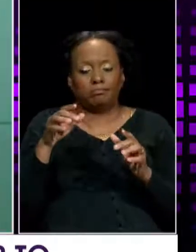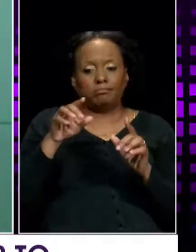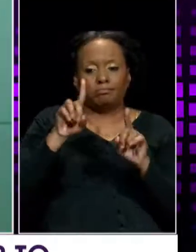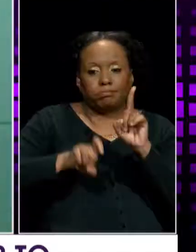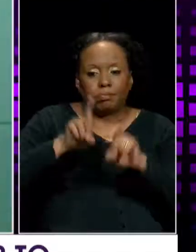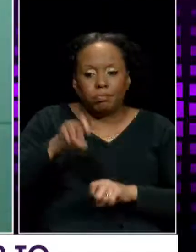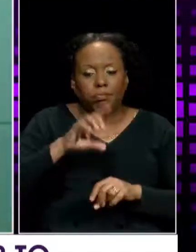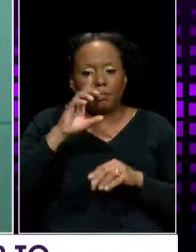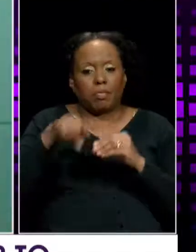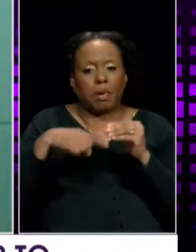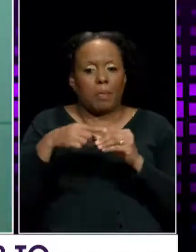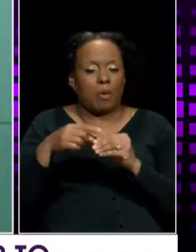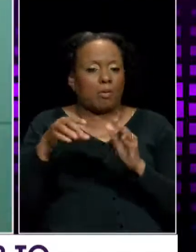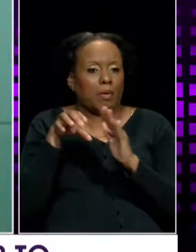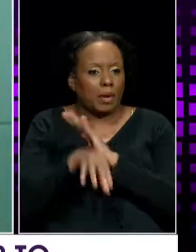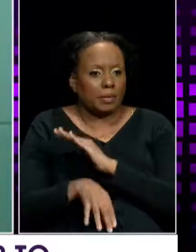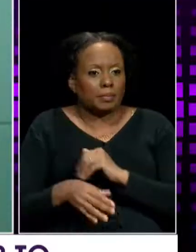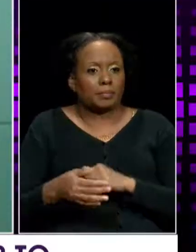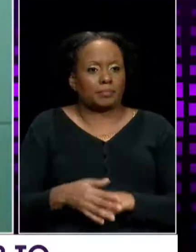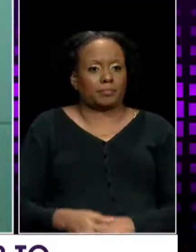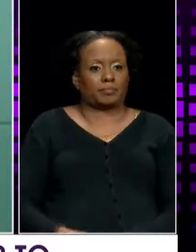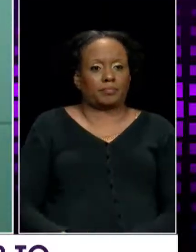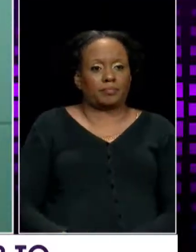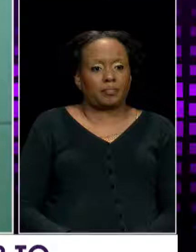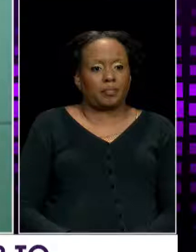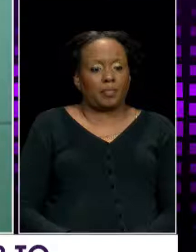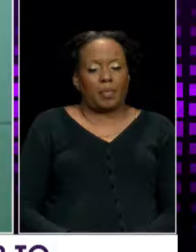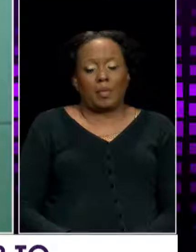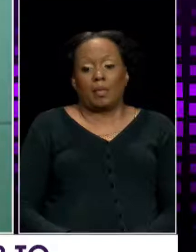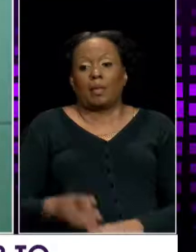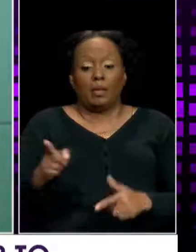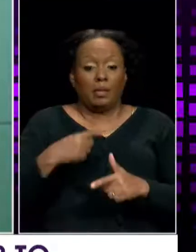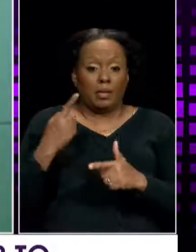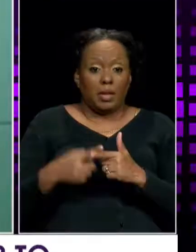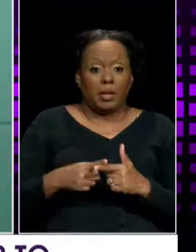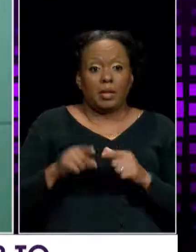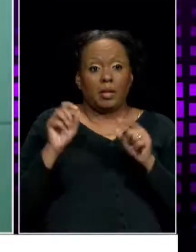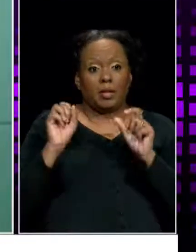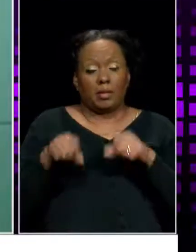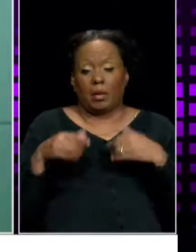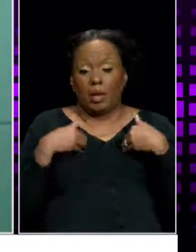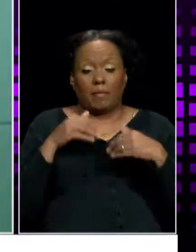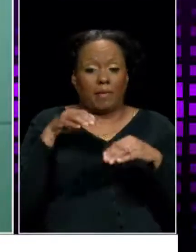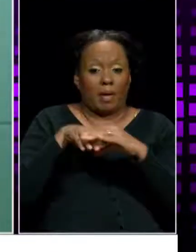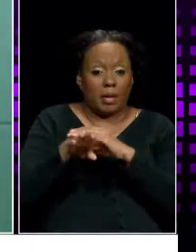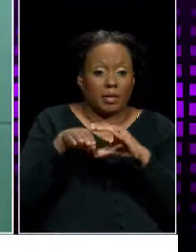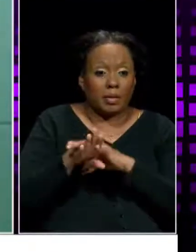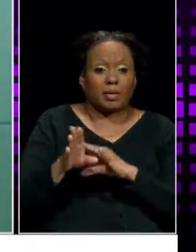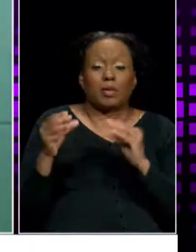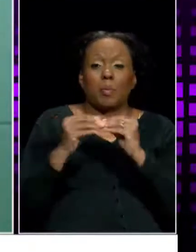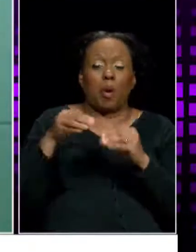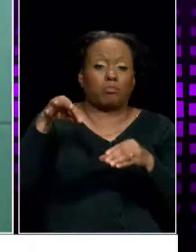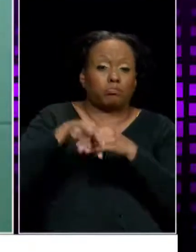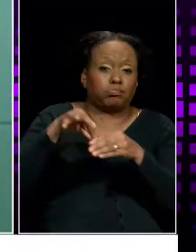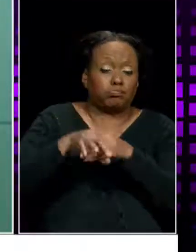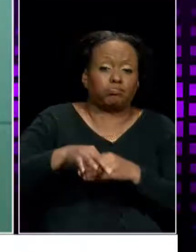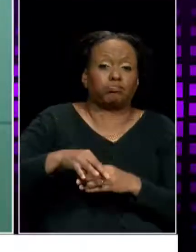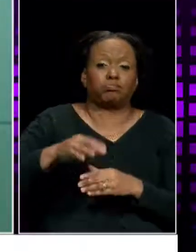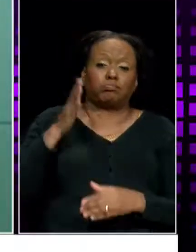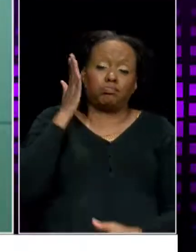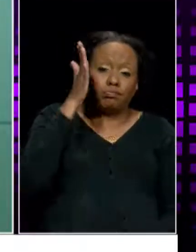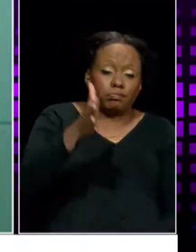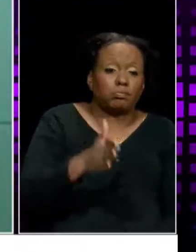the database. And once you don't opt out, you will continue to have access to future polls on relevant topics and issues